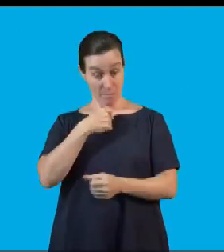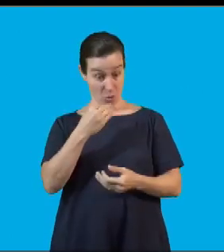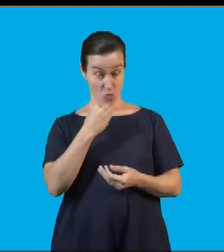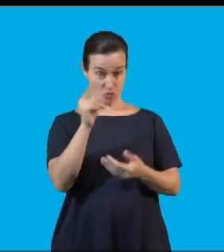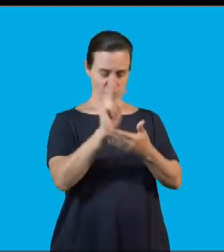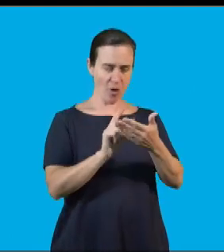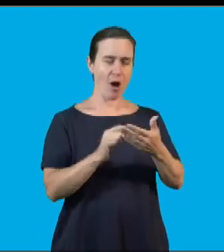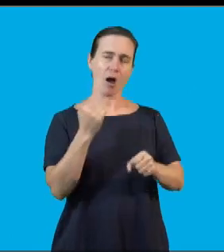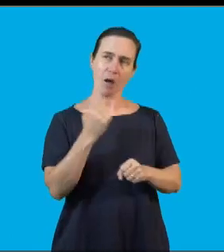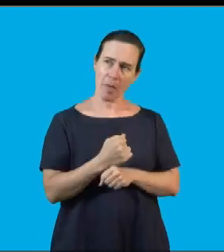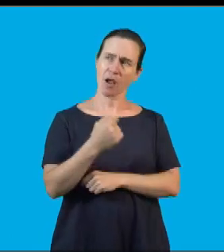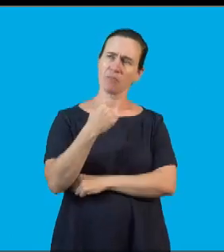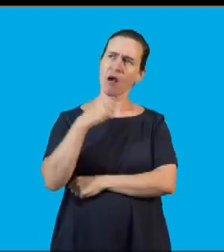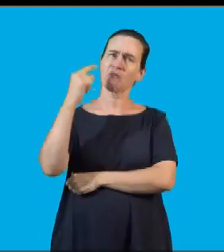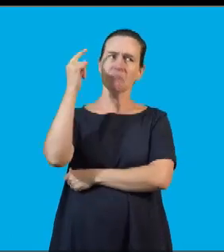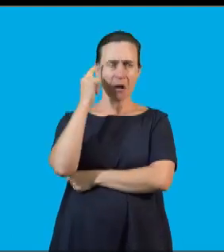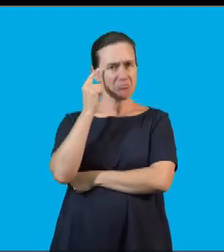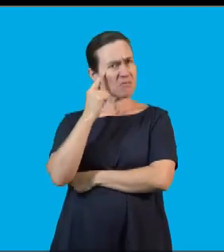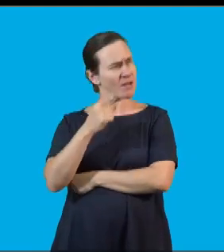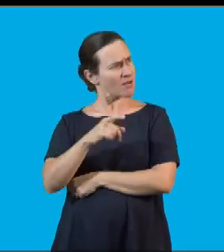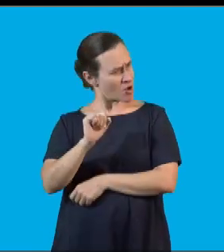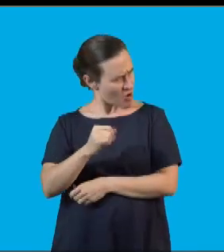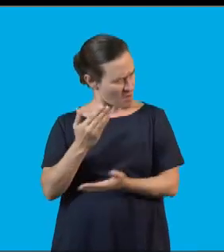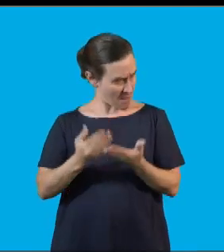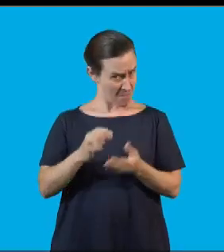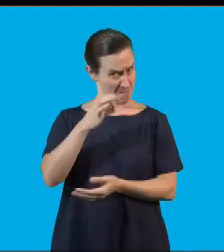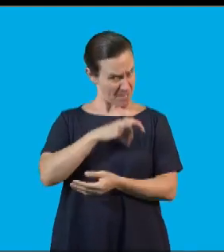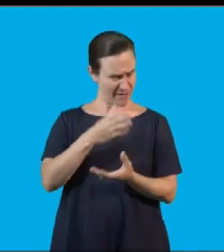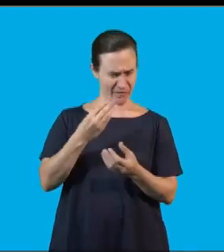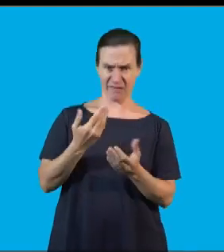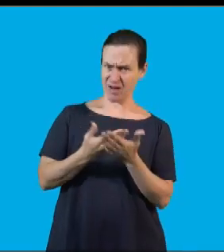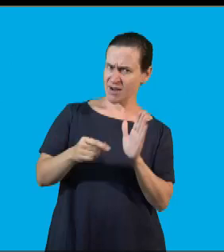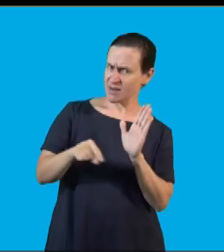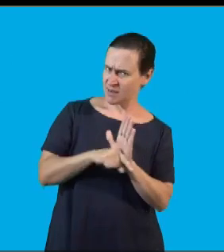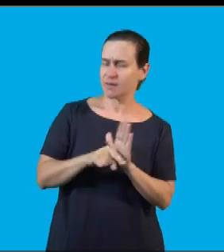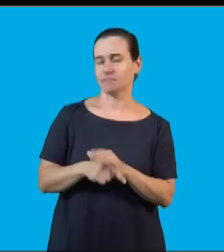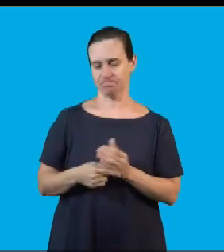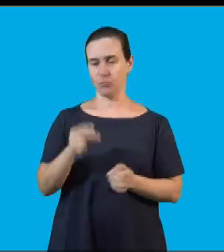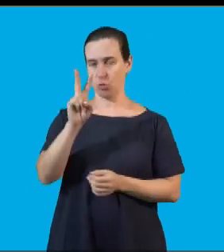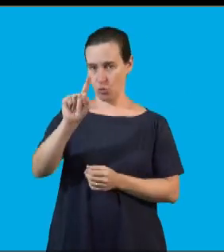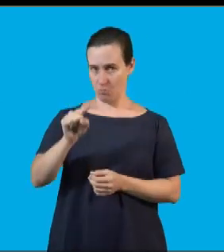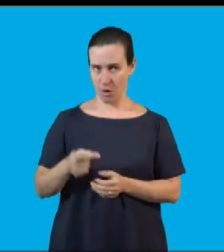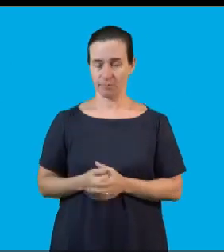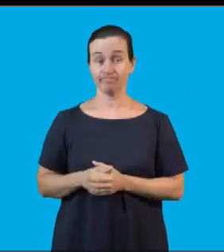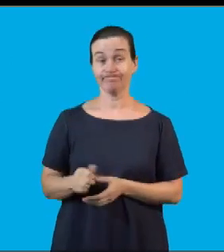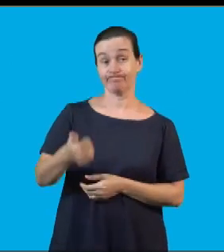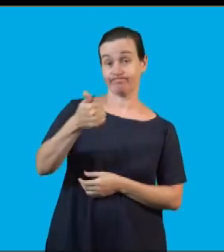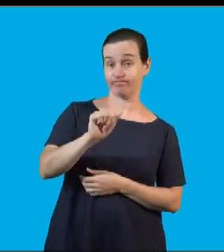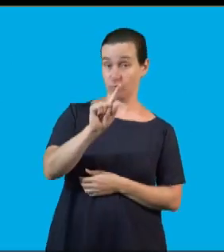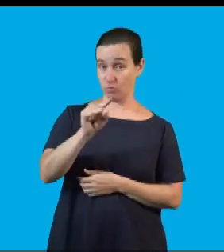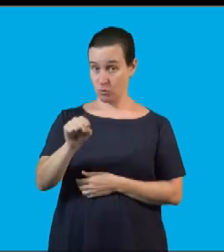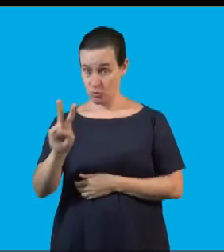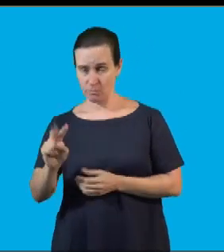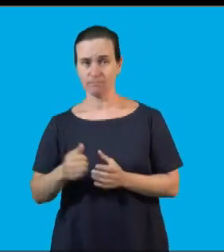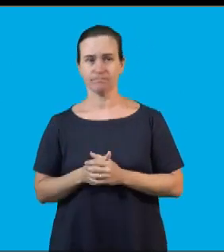sentence. It encourages critical thinking. It engages the reader for 2 marks. Our next example,